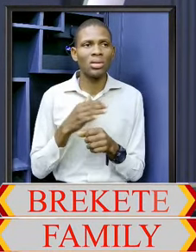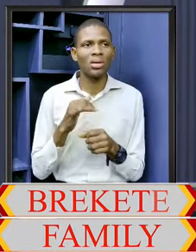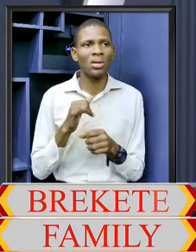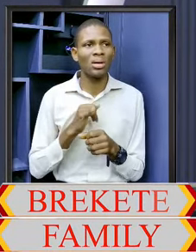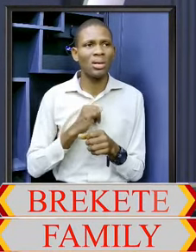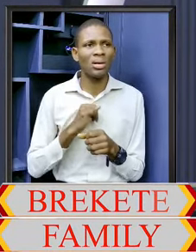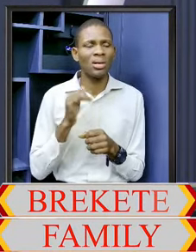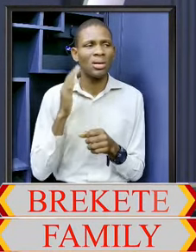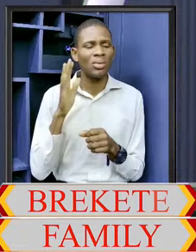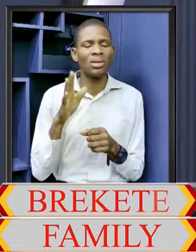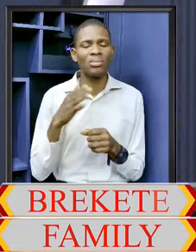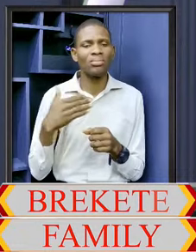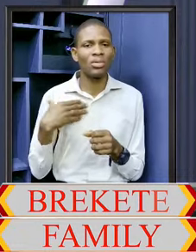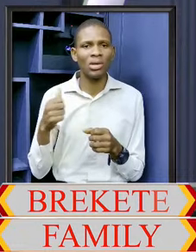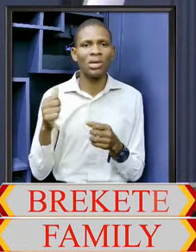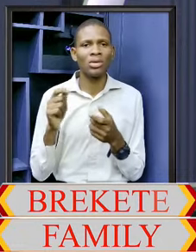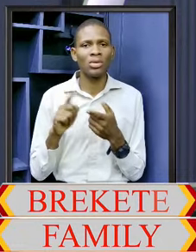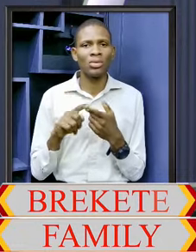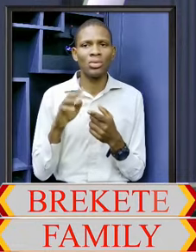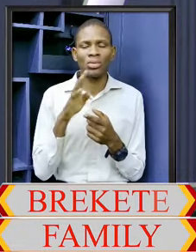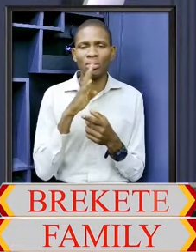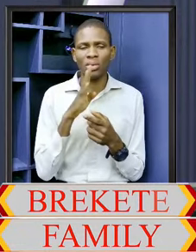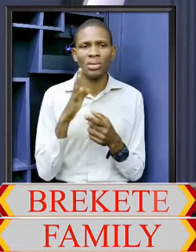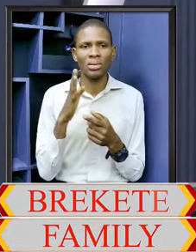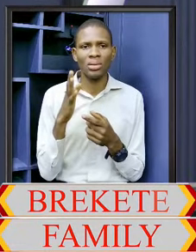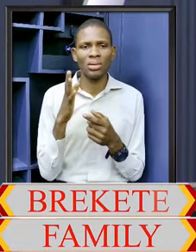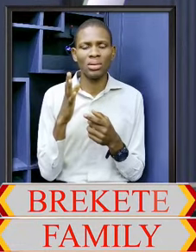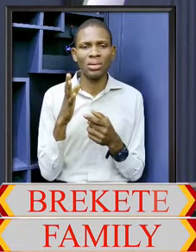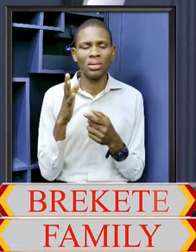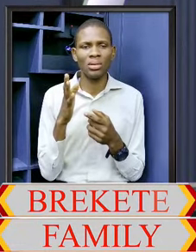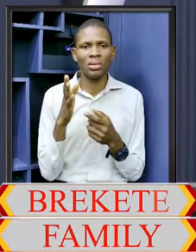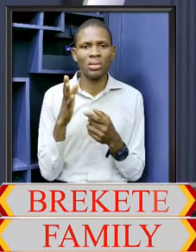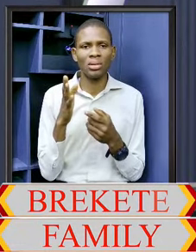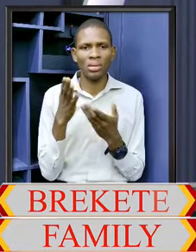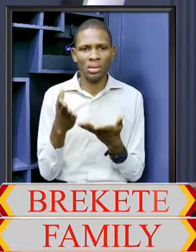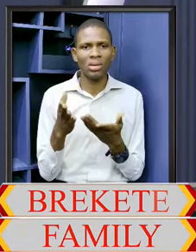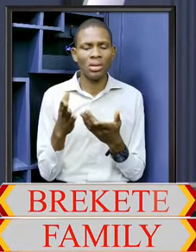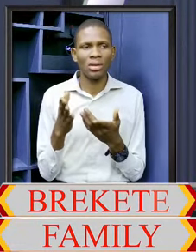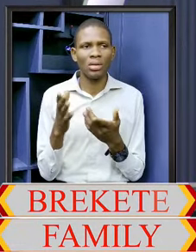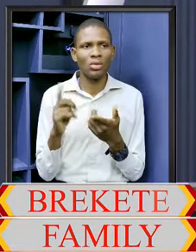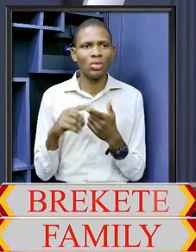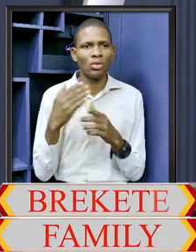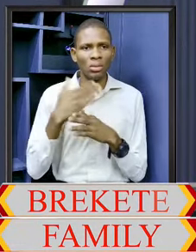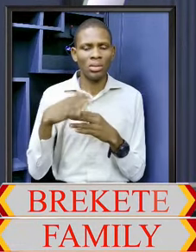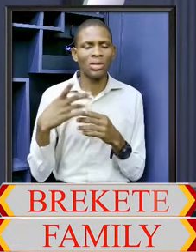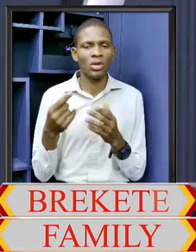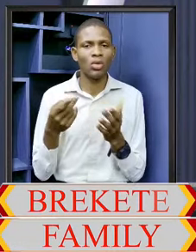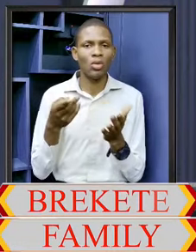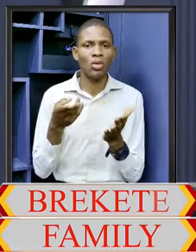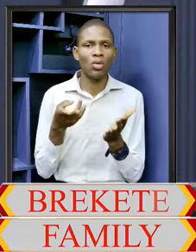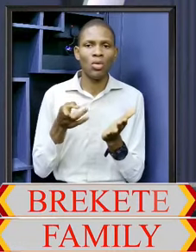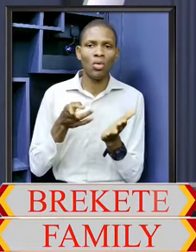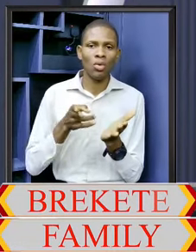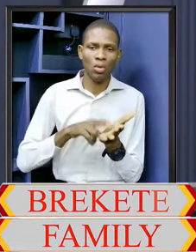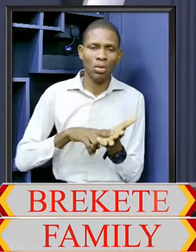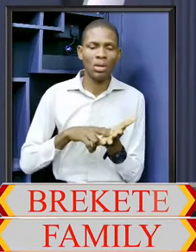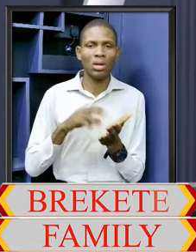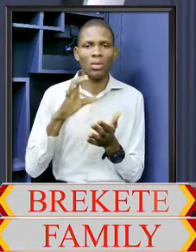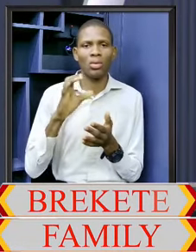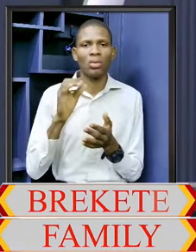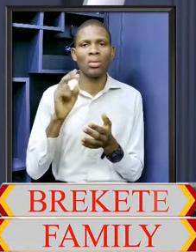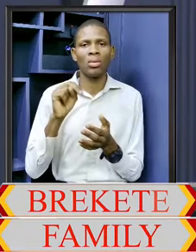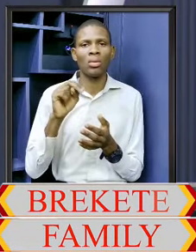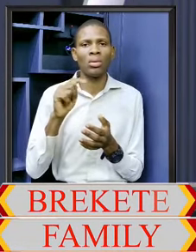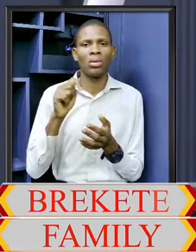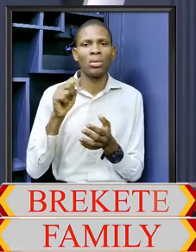I'll prefer to be outside to complete it. I'll give them their money, sir. When? I'll beg from